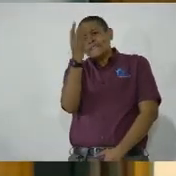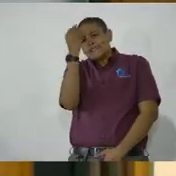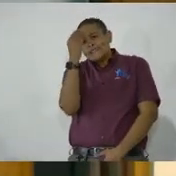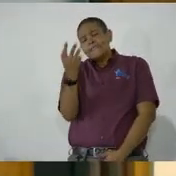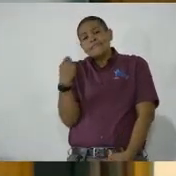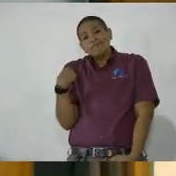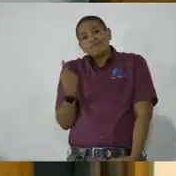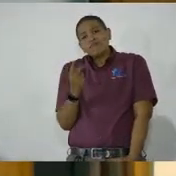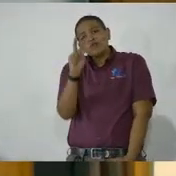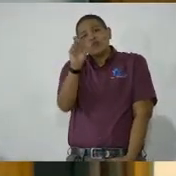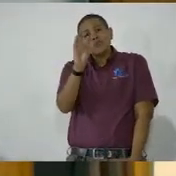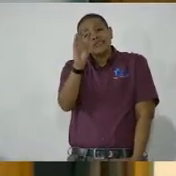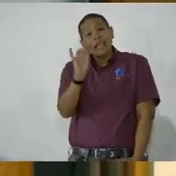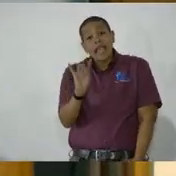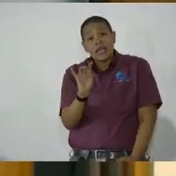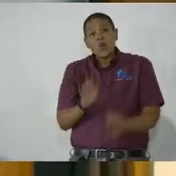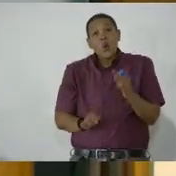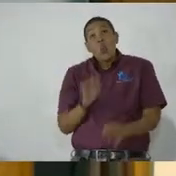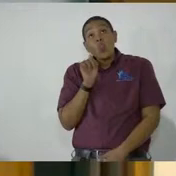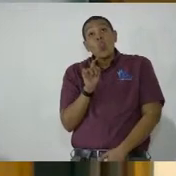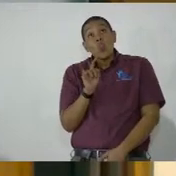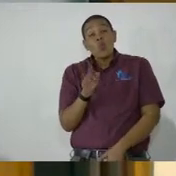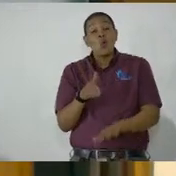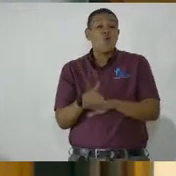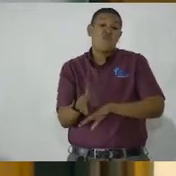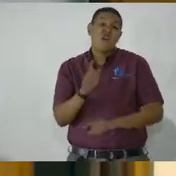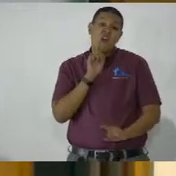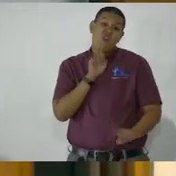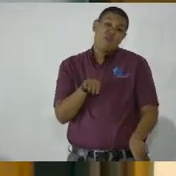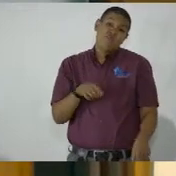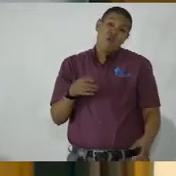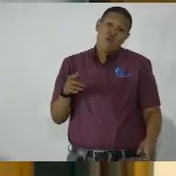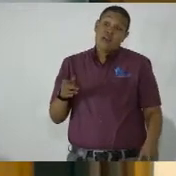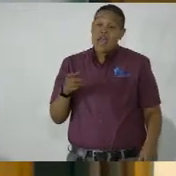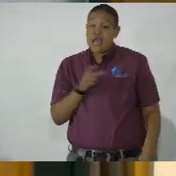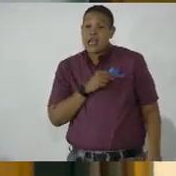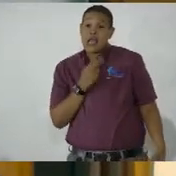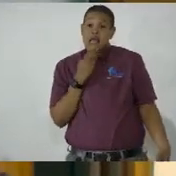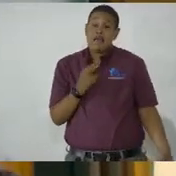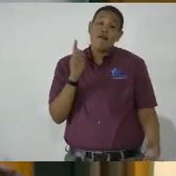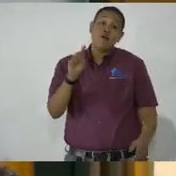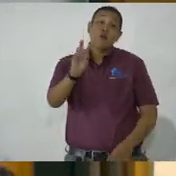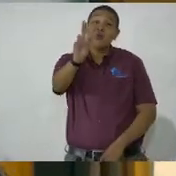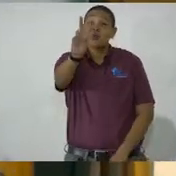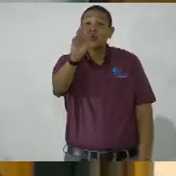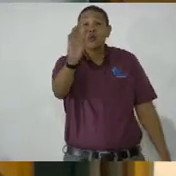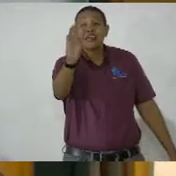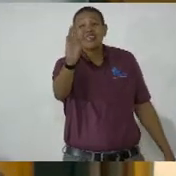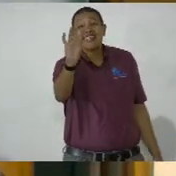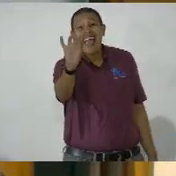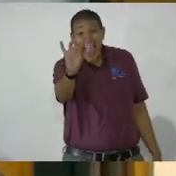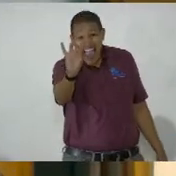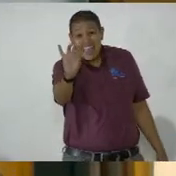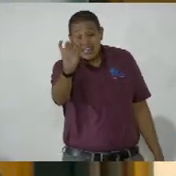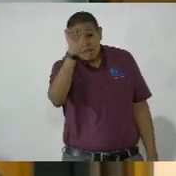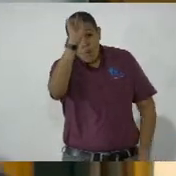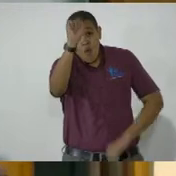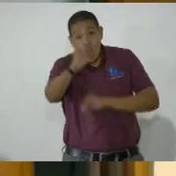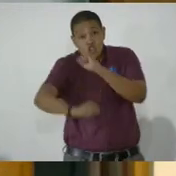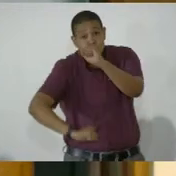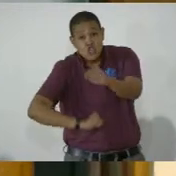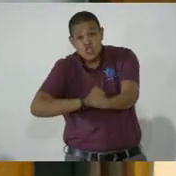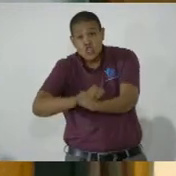the period April 2021 to March 2022. 268 judgments,